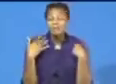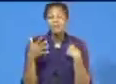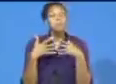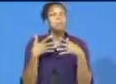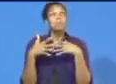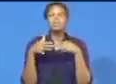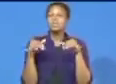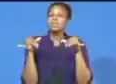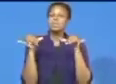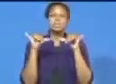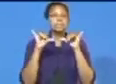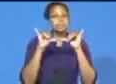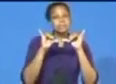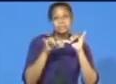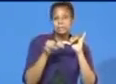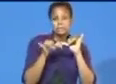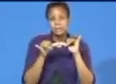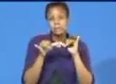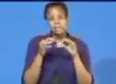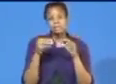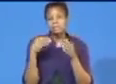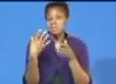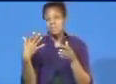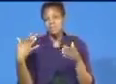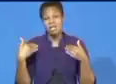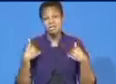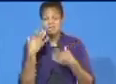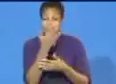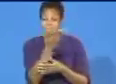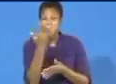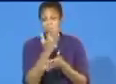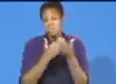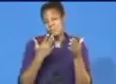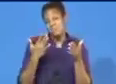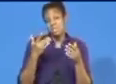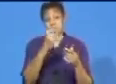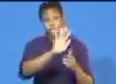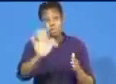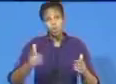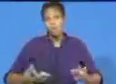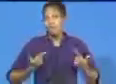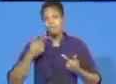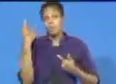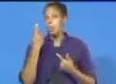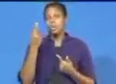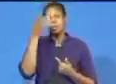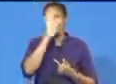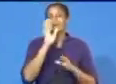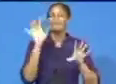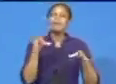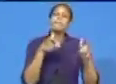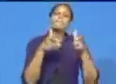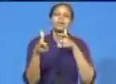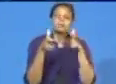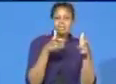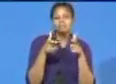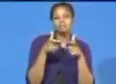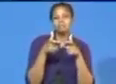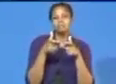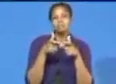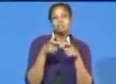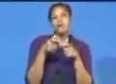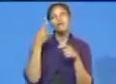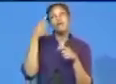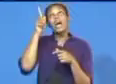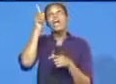the size of your assets. There are some things in your life that only God can handle, and for God to handle it, gotta humble